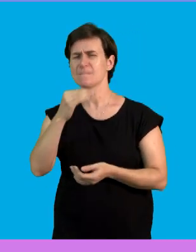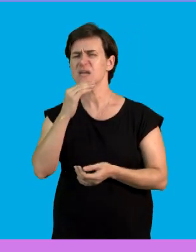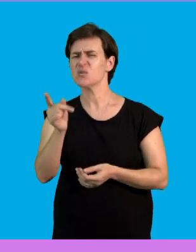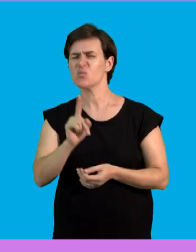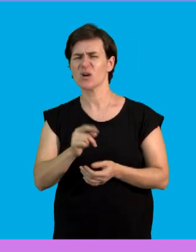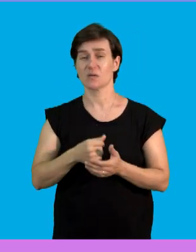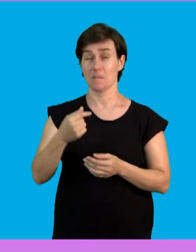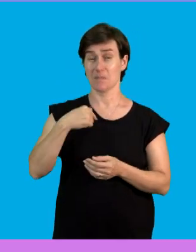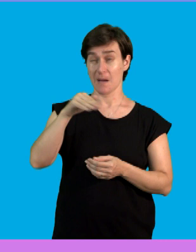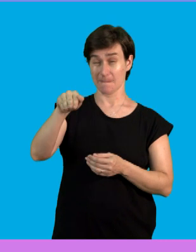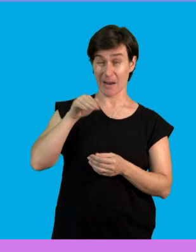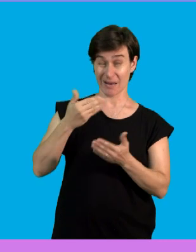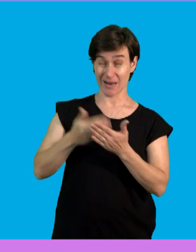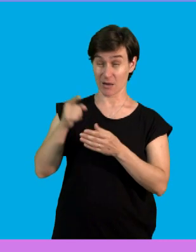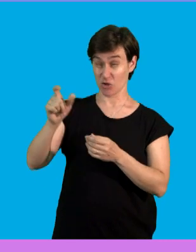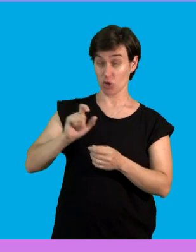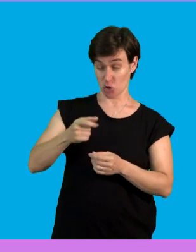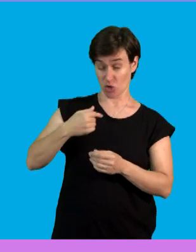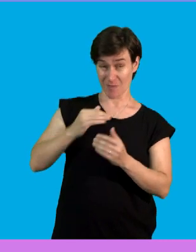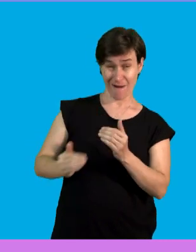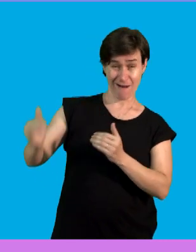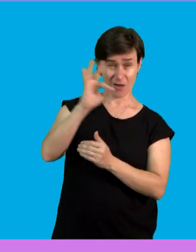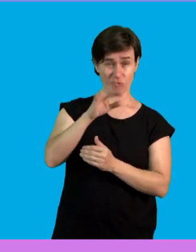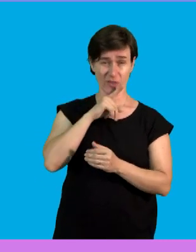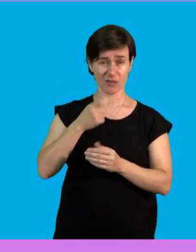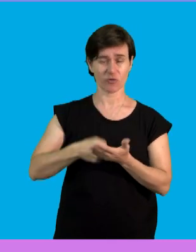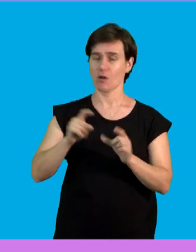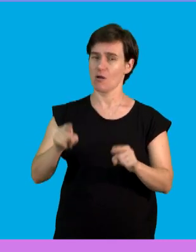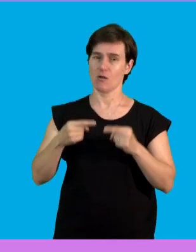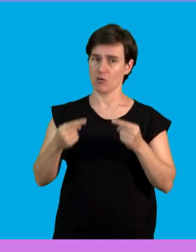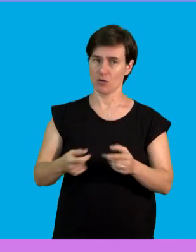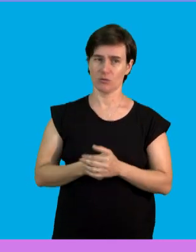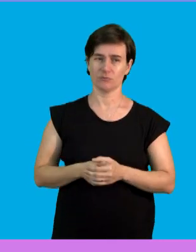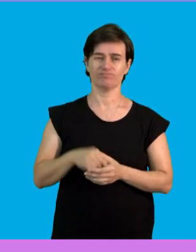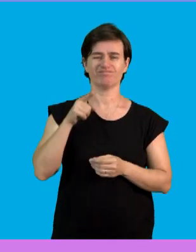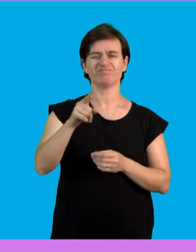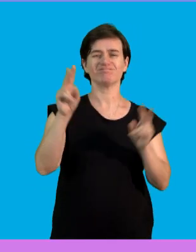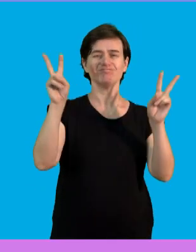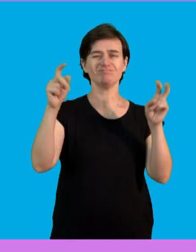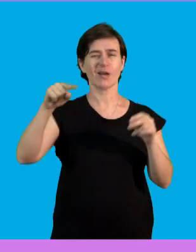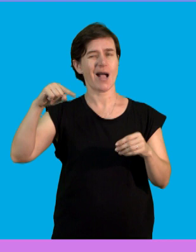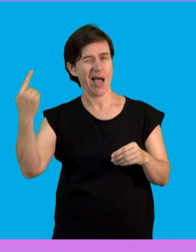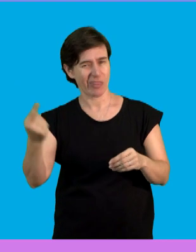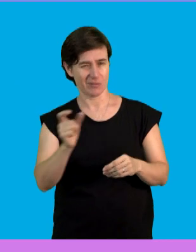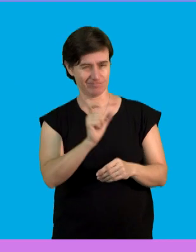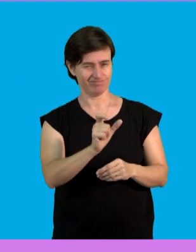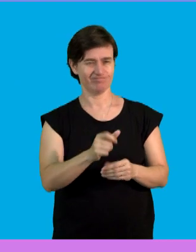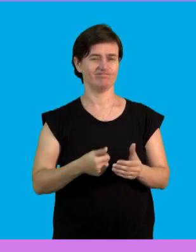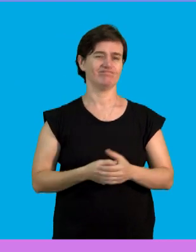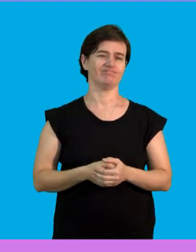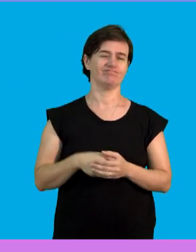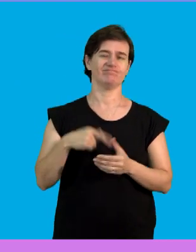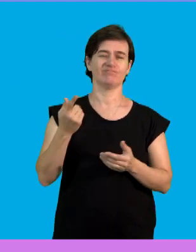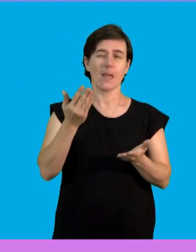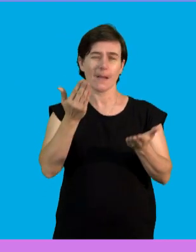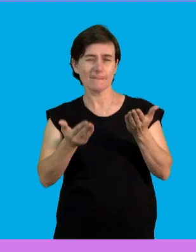bank fees can't be higher than 3,000 Rand. Other services that this bank will offer is your